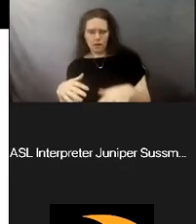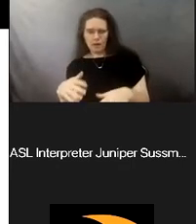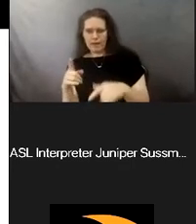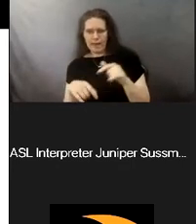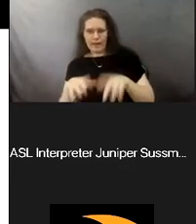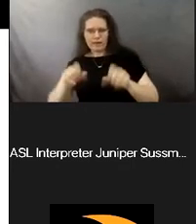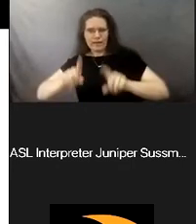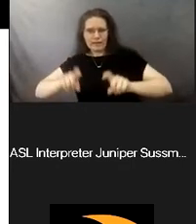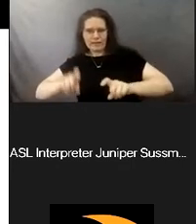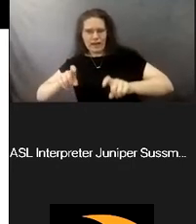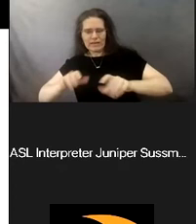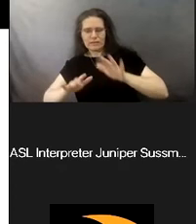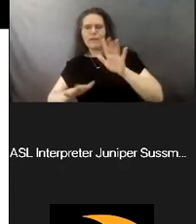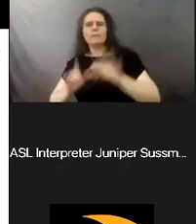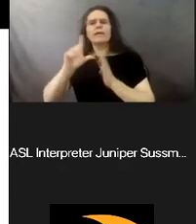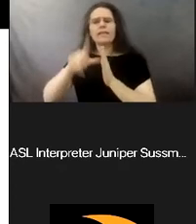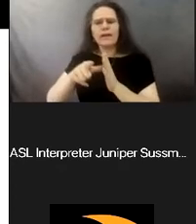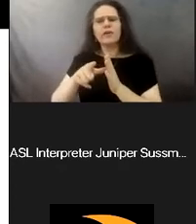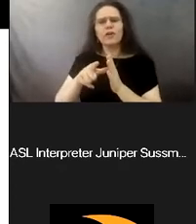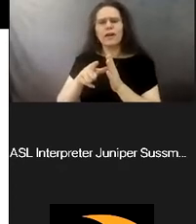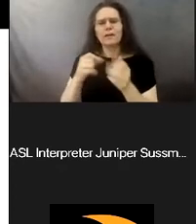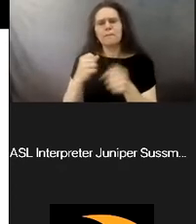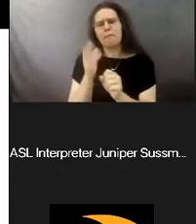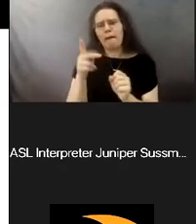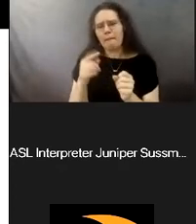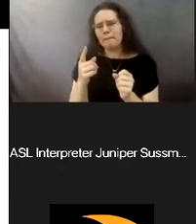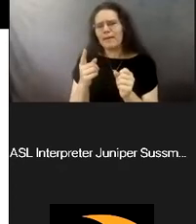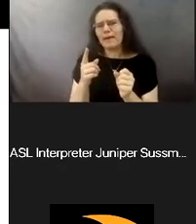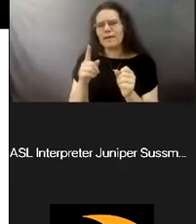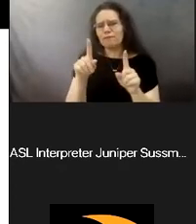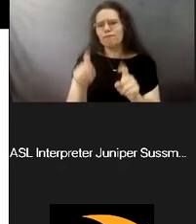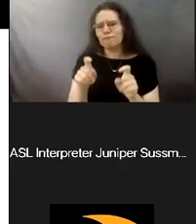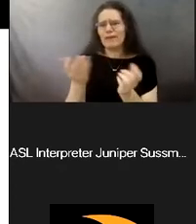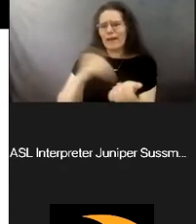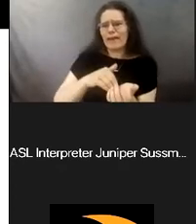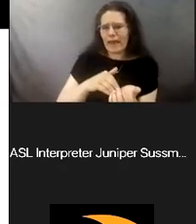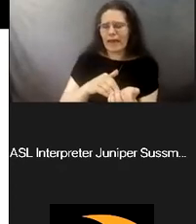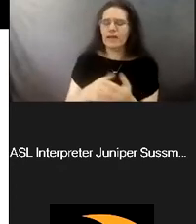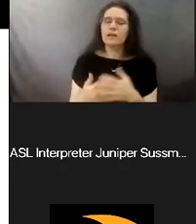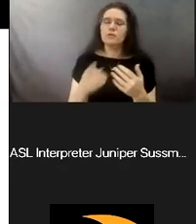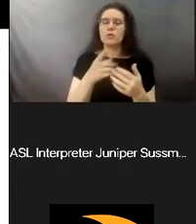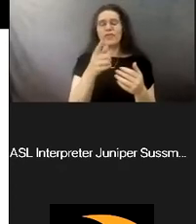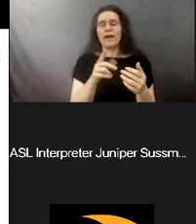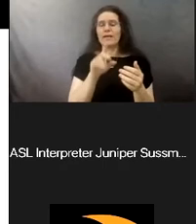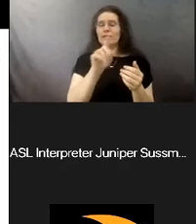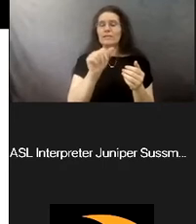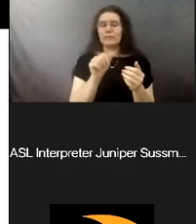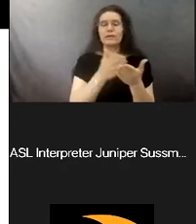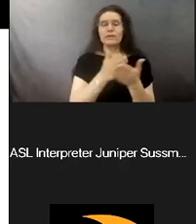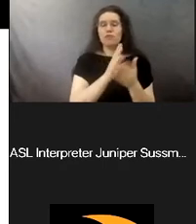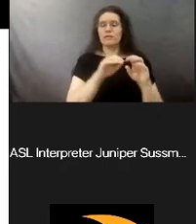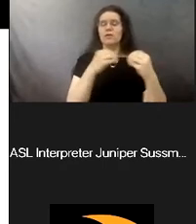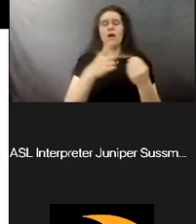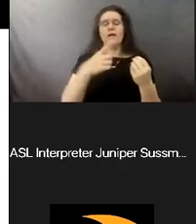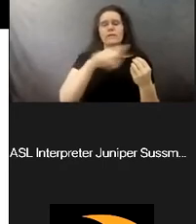during a test. That will, by getting connected to the Disability Rights Office, the Disability Rights team will